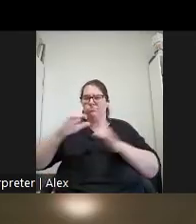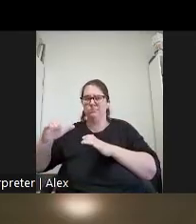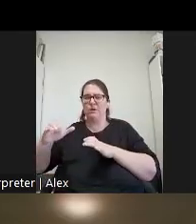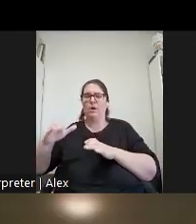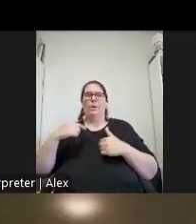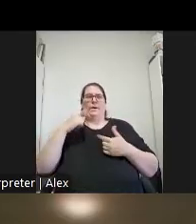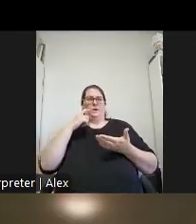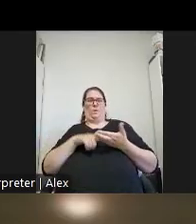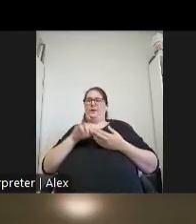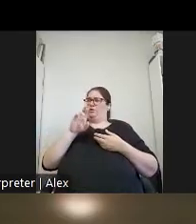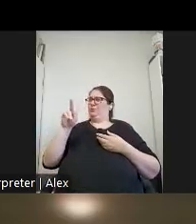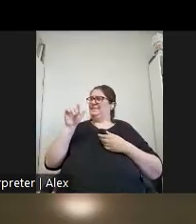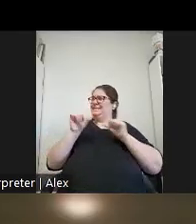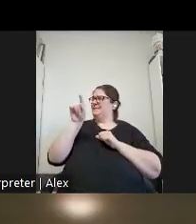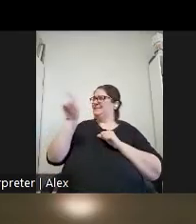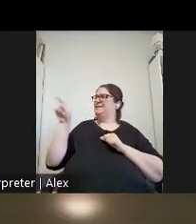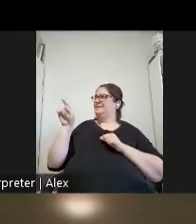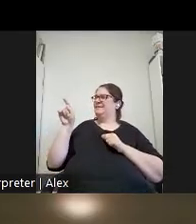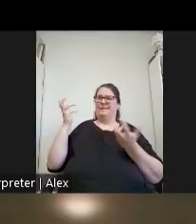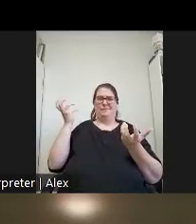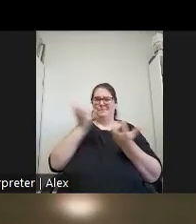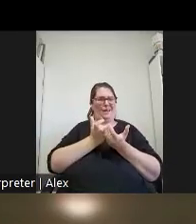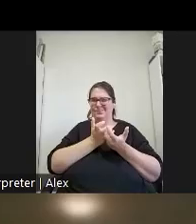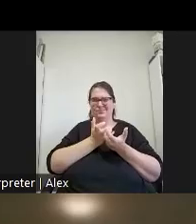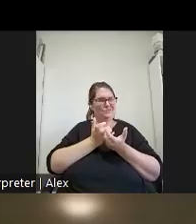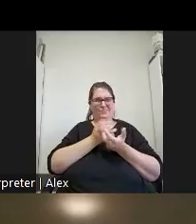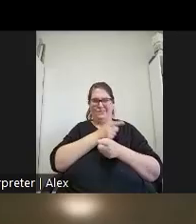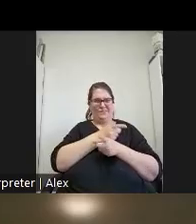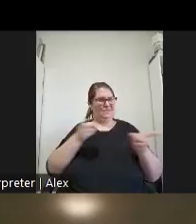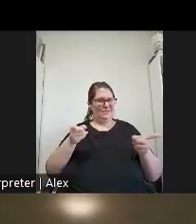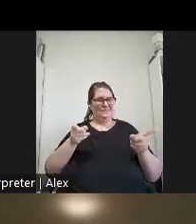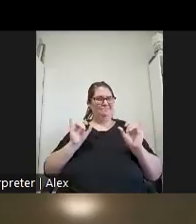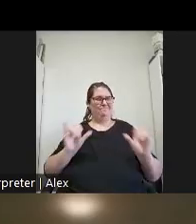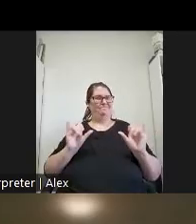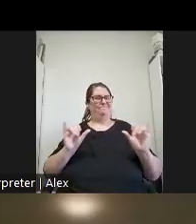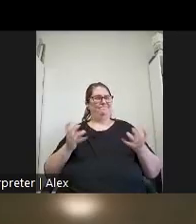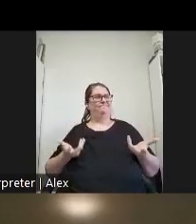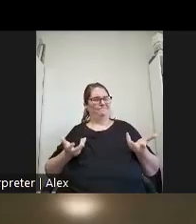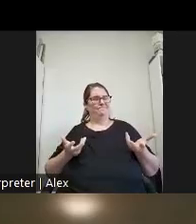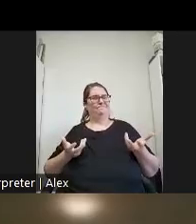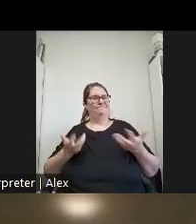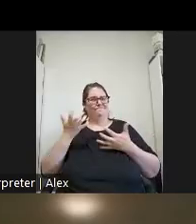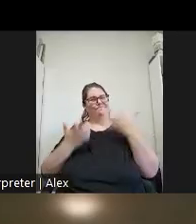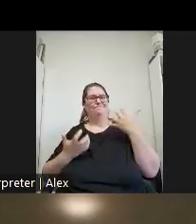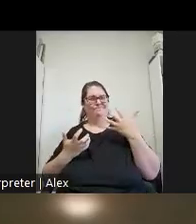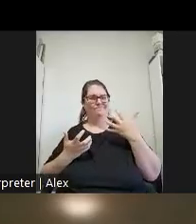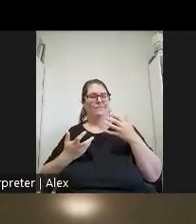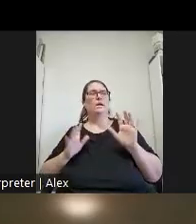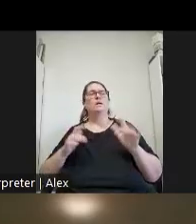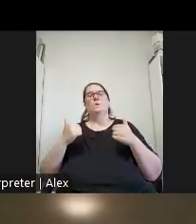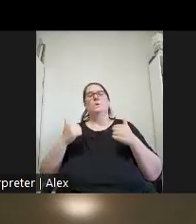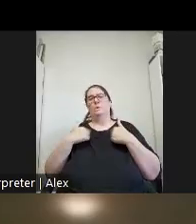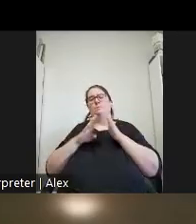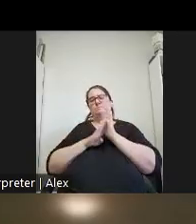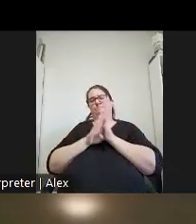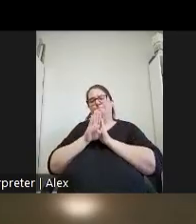were available out there in the community were not suitable for the communities that we were working with. So we have been developing and working with